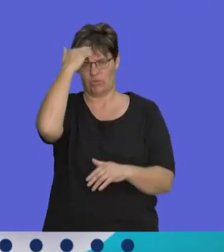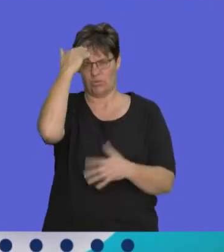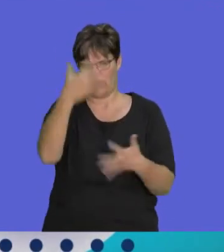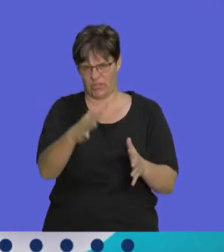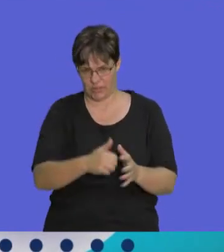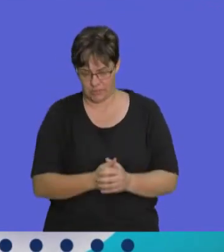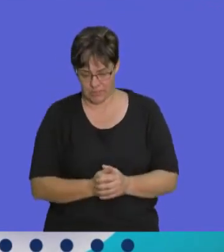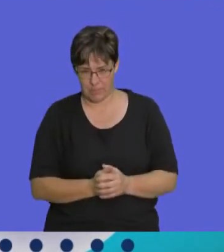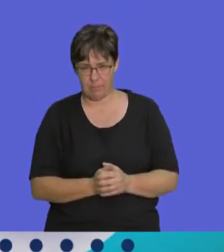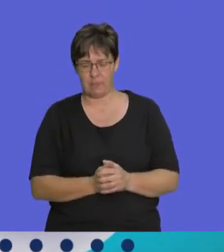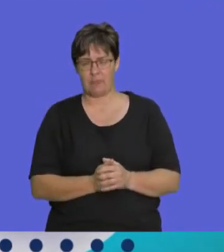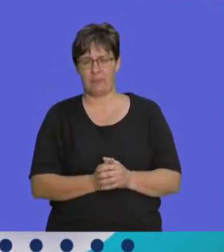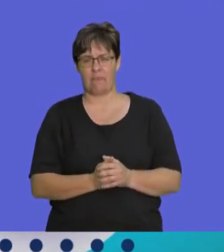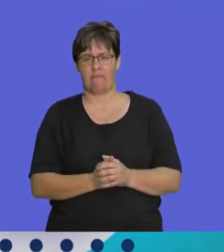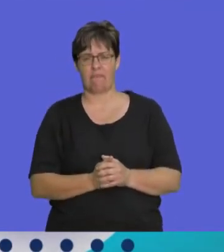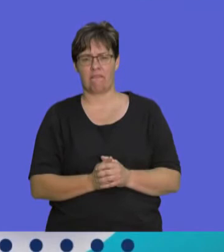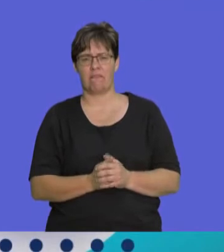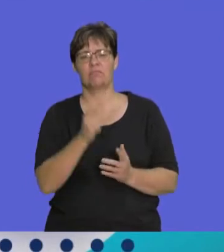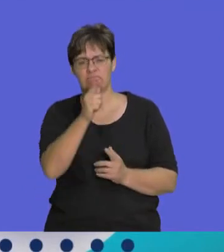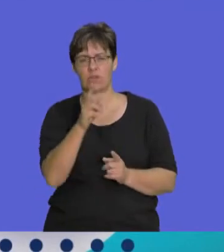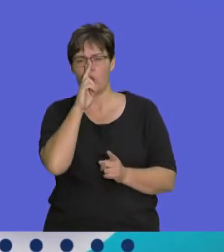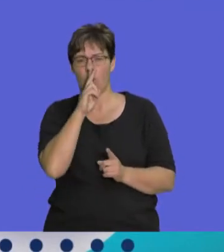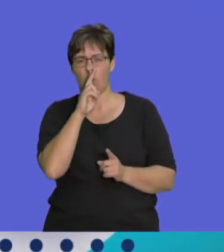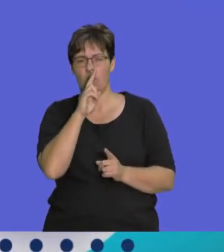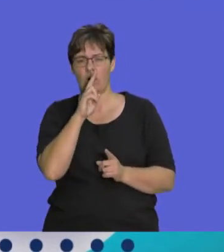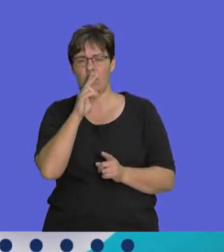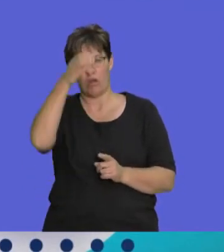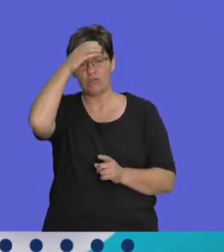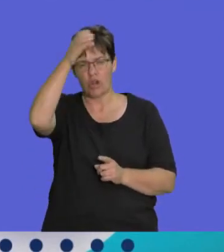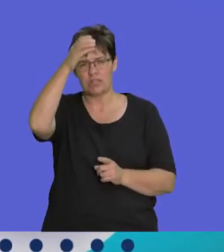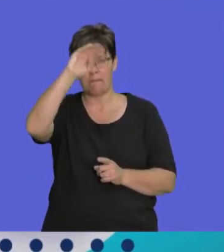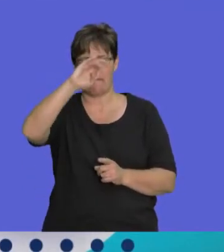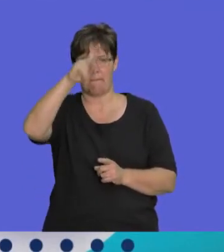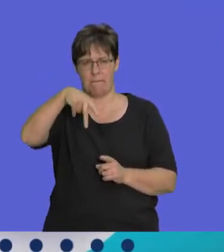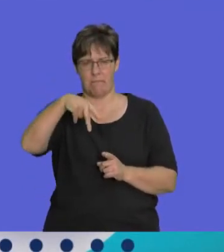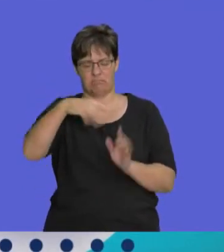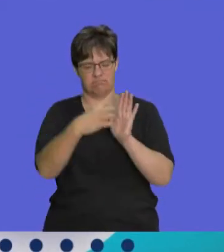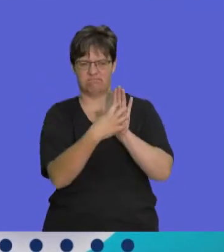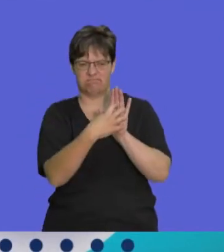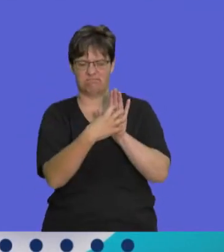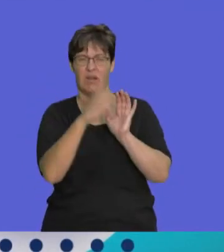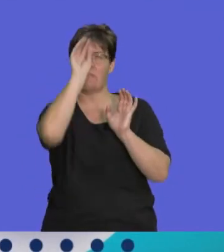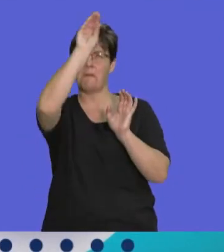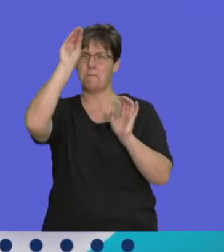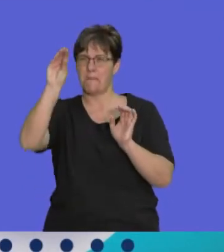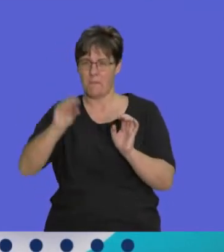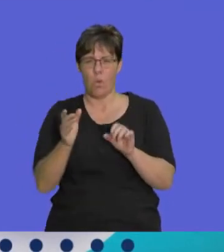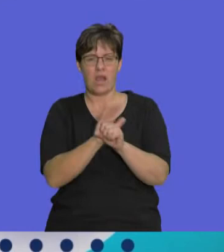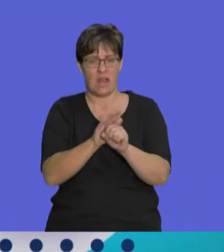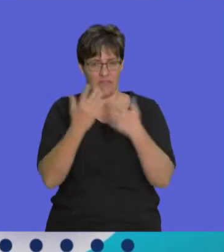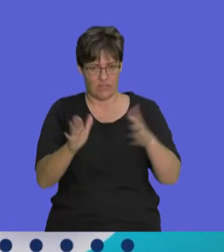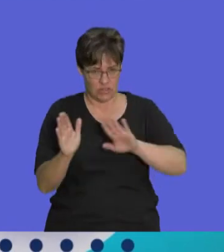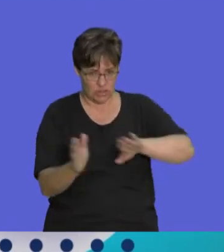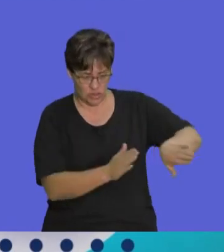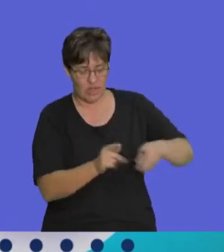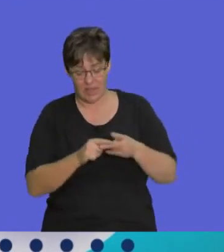let's quickly look at, the outline in terms of the concept map of the sections that we've managed to cover